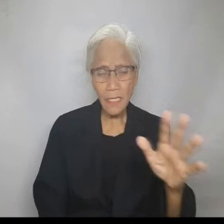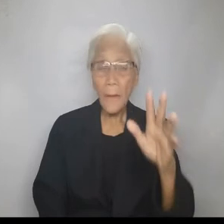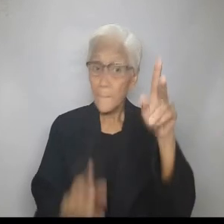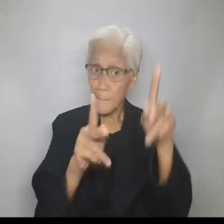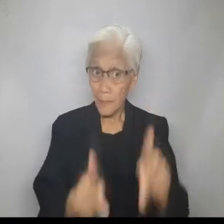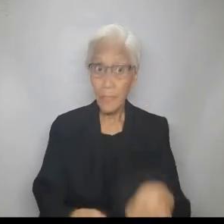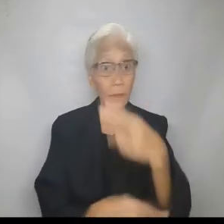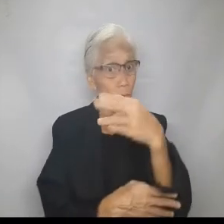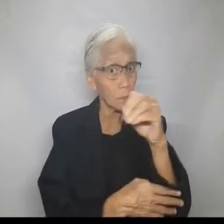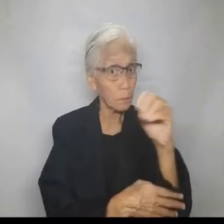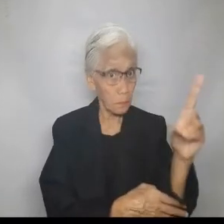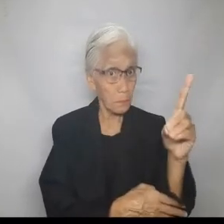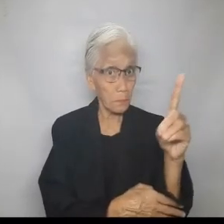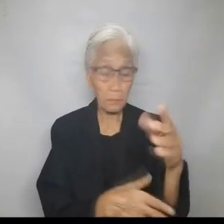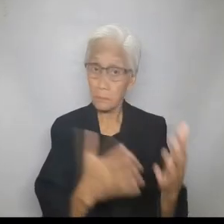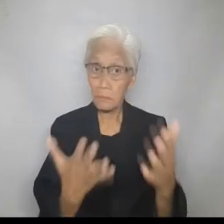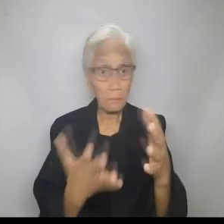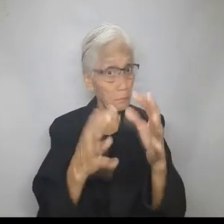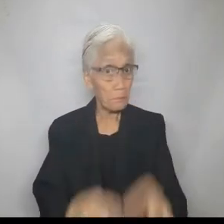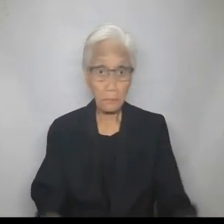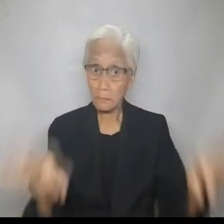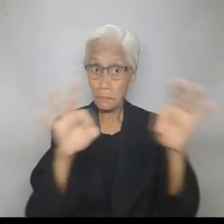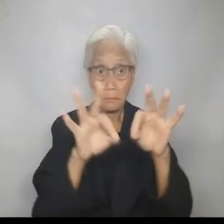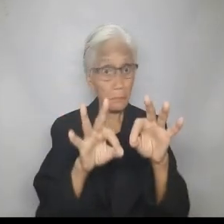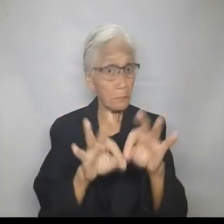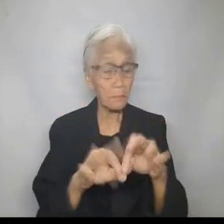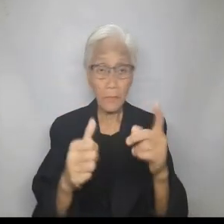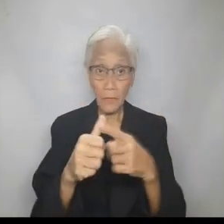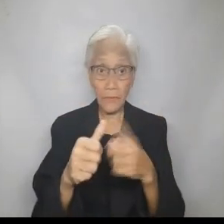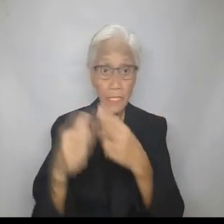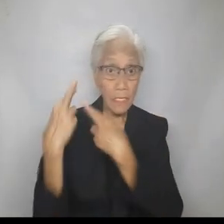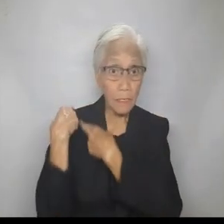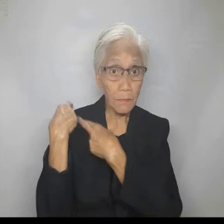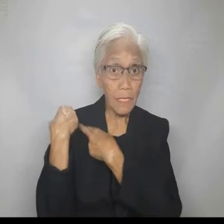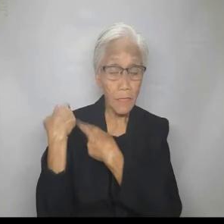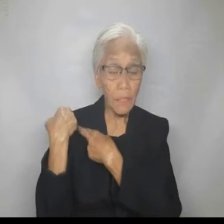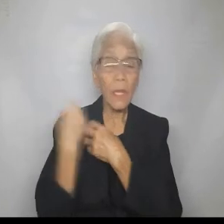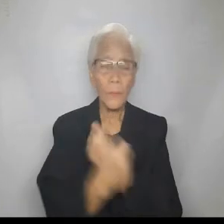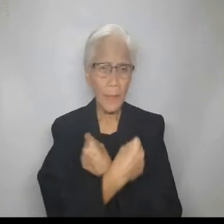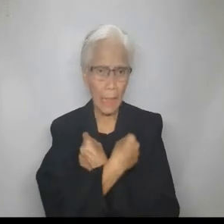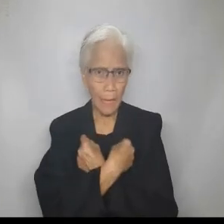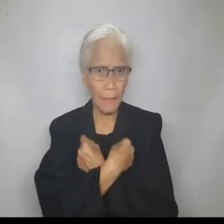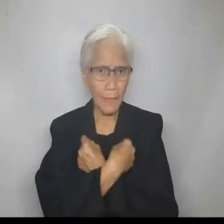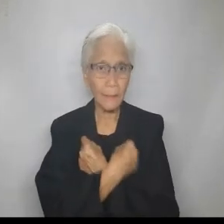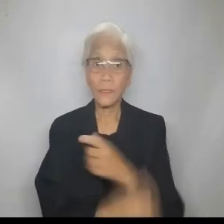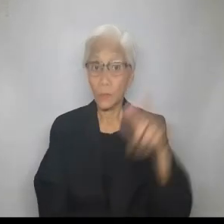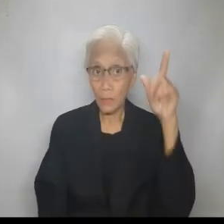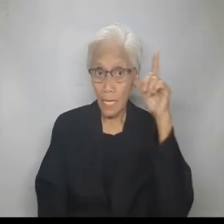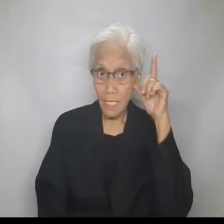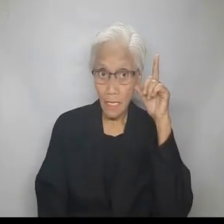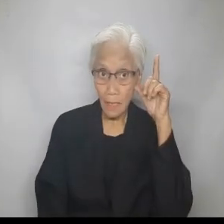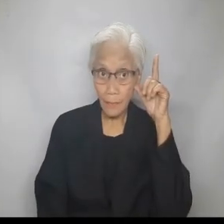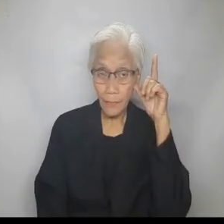or her personhood. That is somehow the sense of what we say. The first responsibility of love